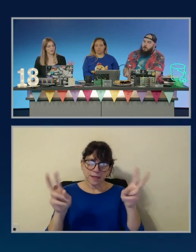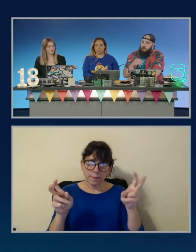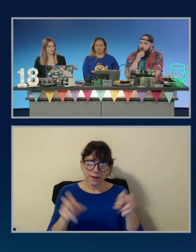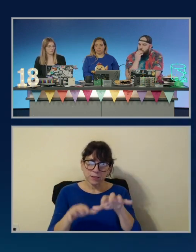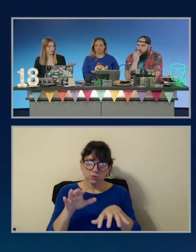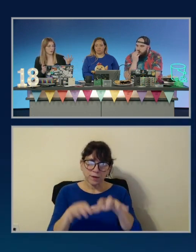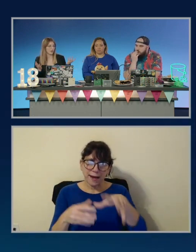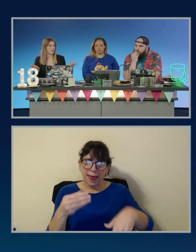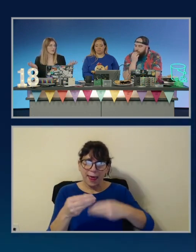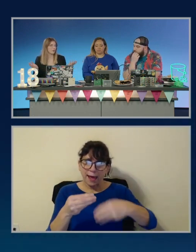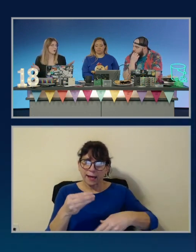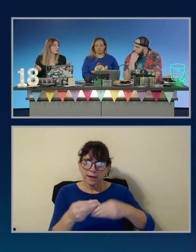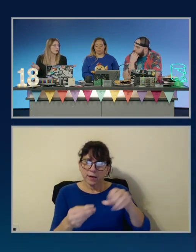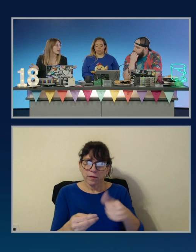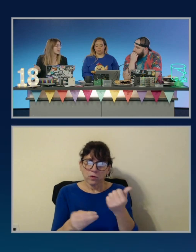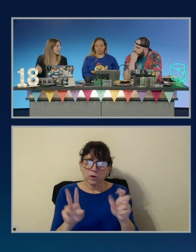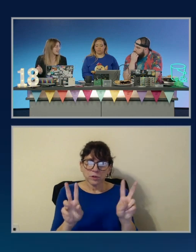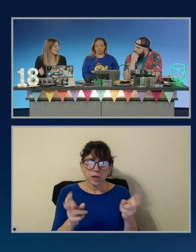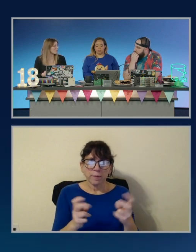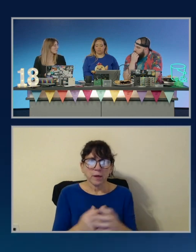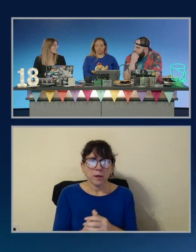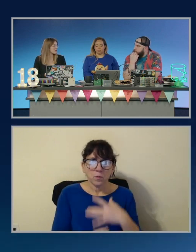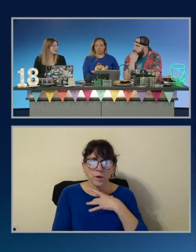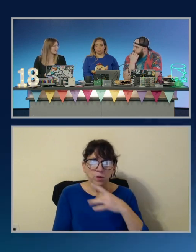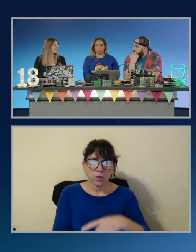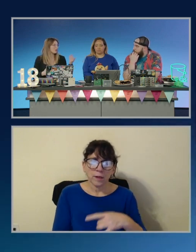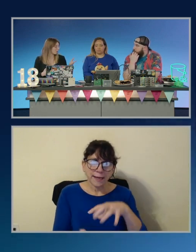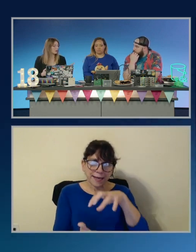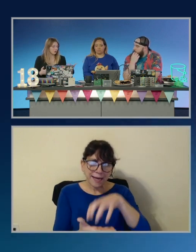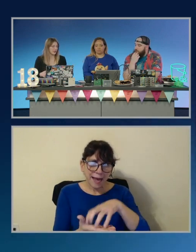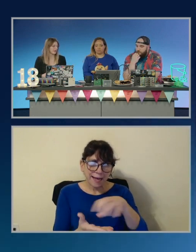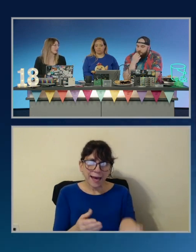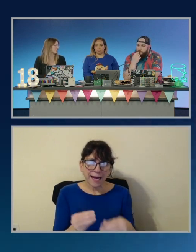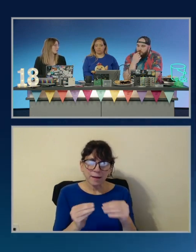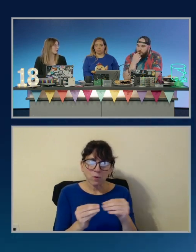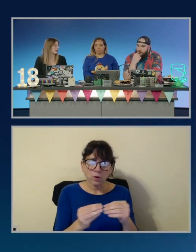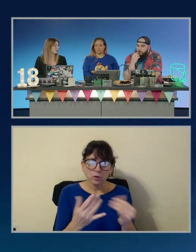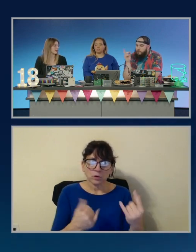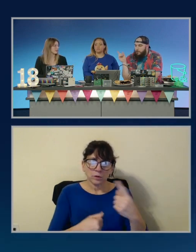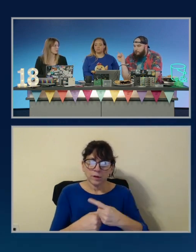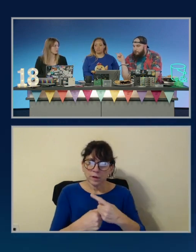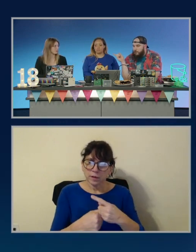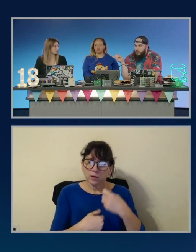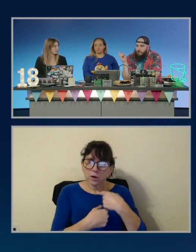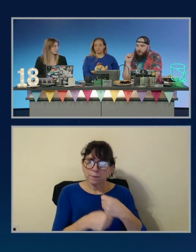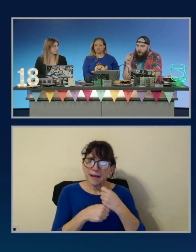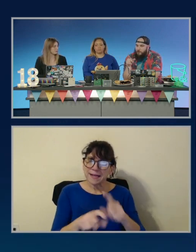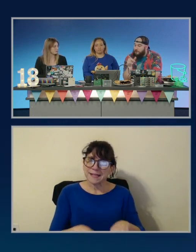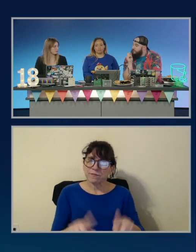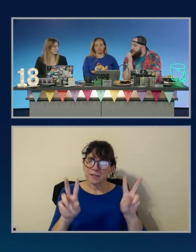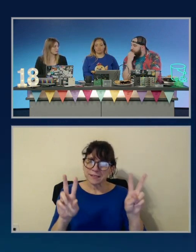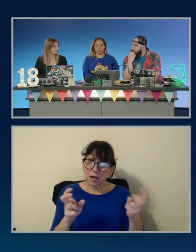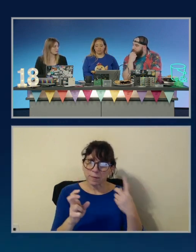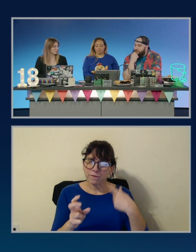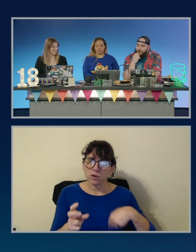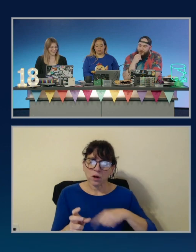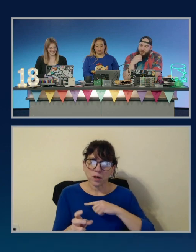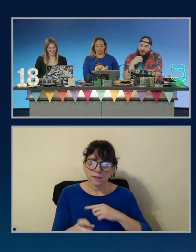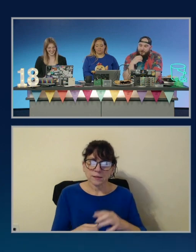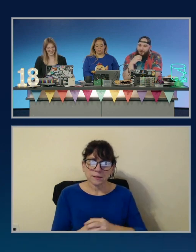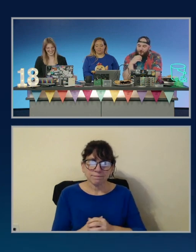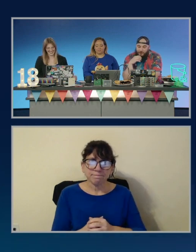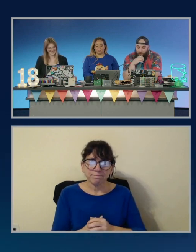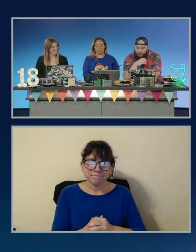So if we were to say we also don't like cake anymore today, we would create another topic for that. I want us to test something.